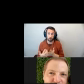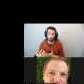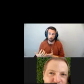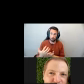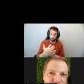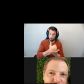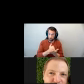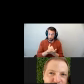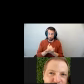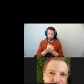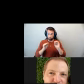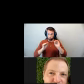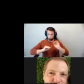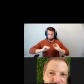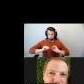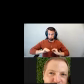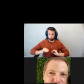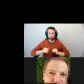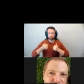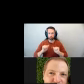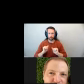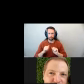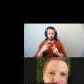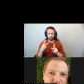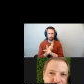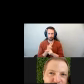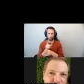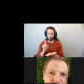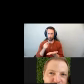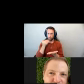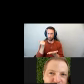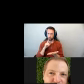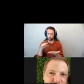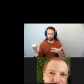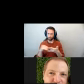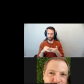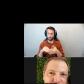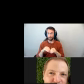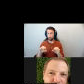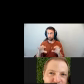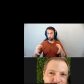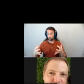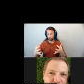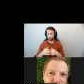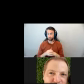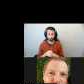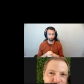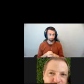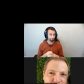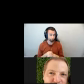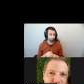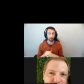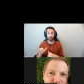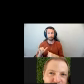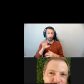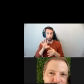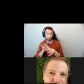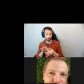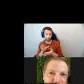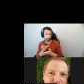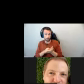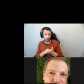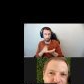and trying to figure out right now where this role fits in our organization. So as I said, some people are already doing parts of this.